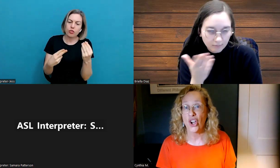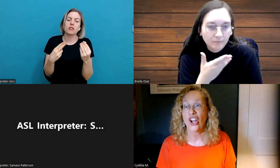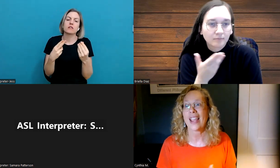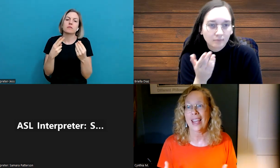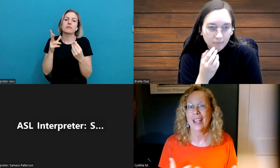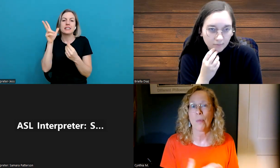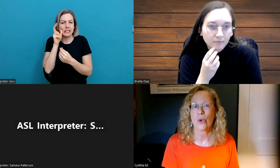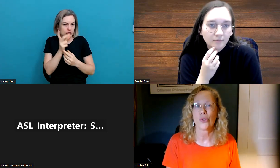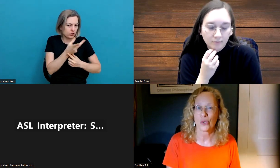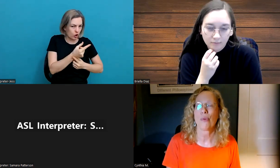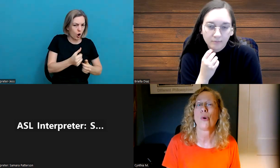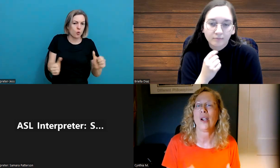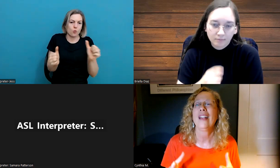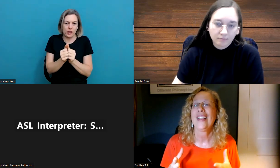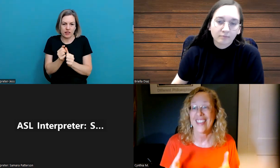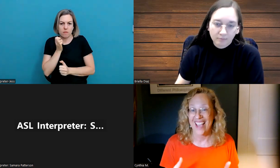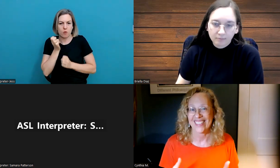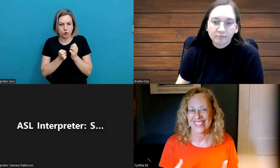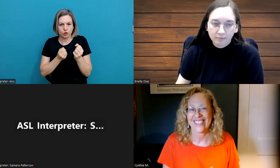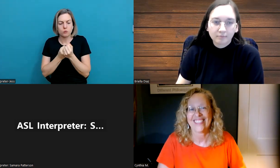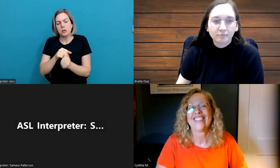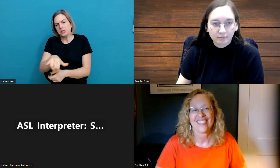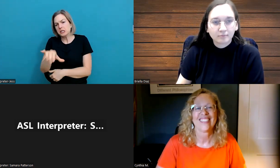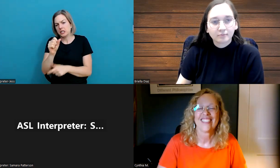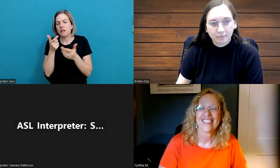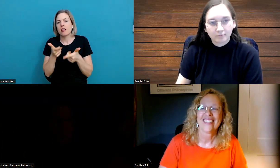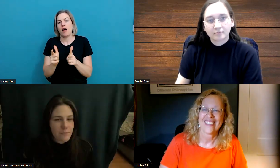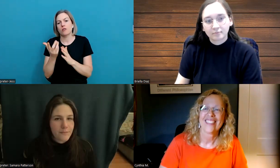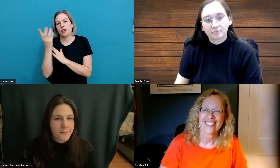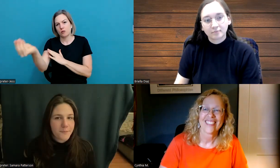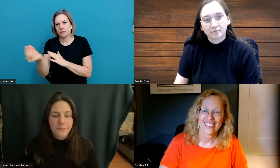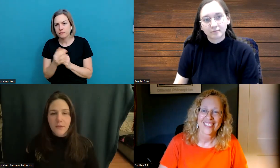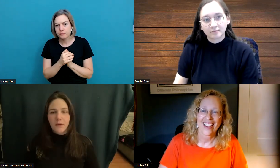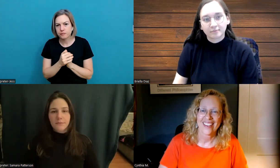hearing dog and emotional support, yes.